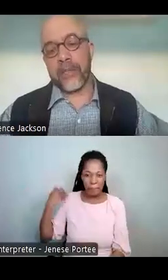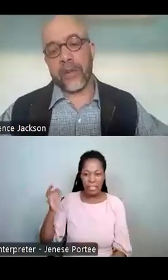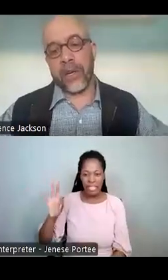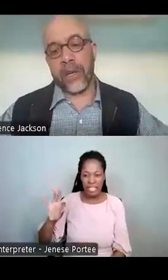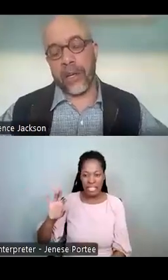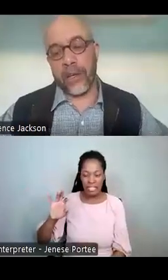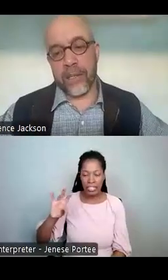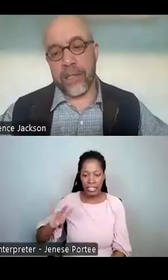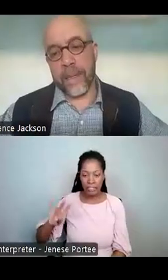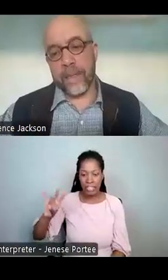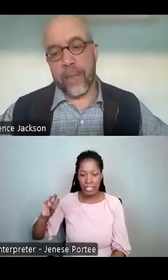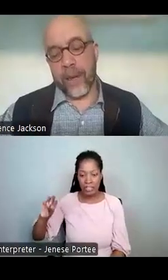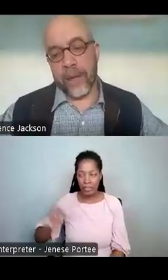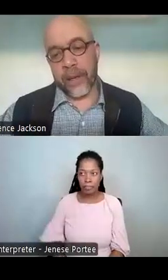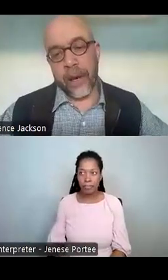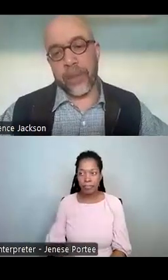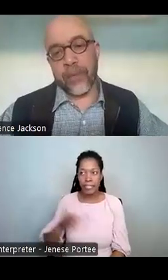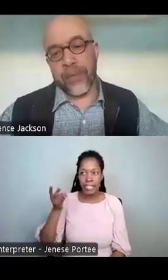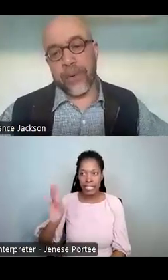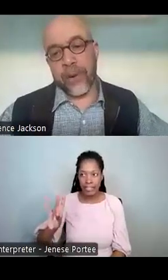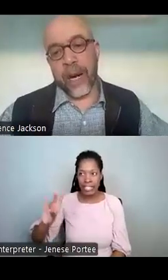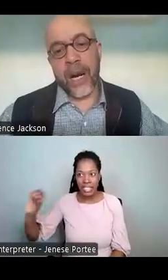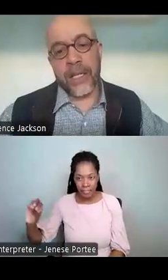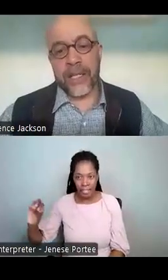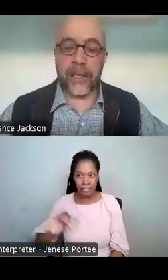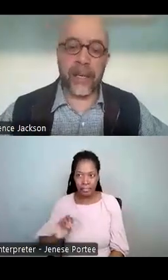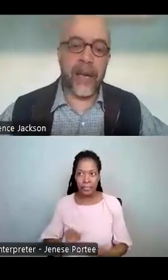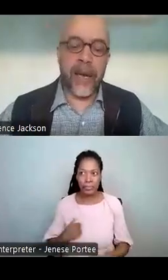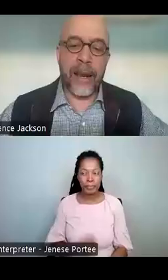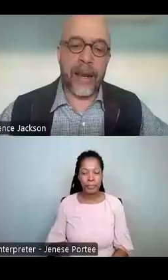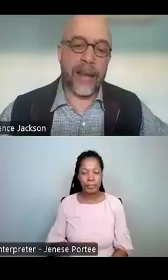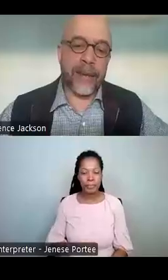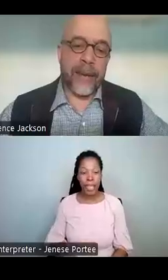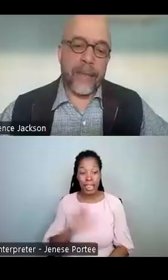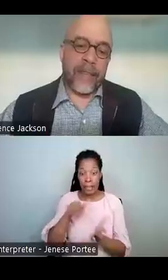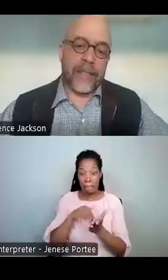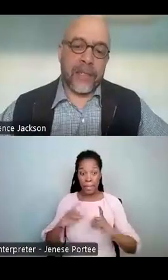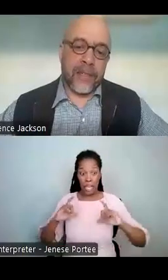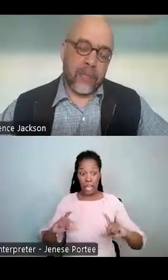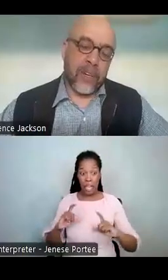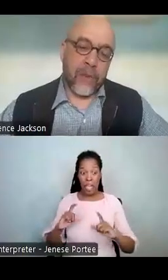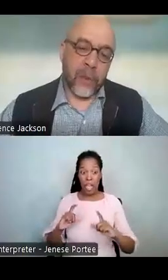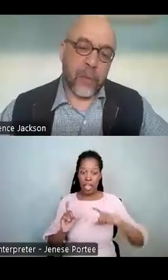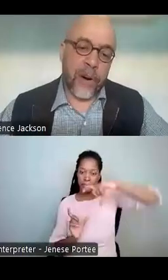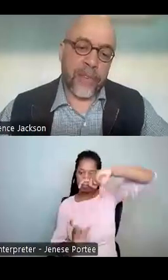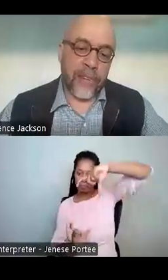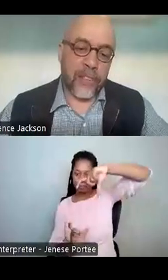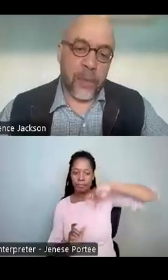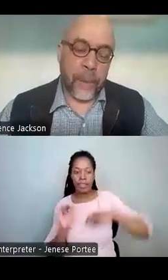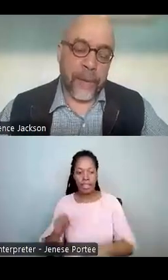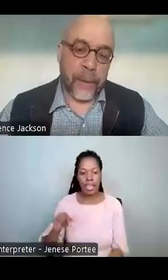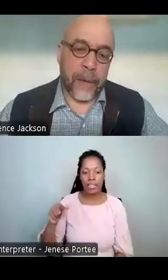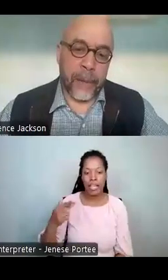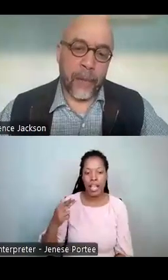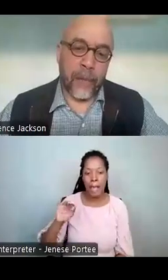of the screen is a Gambia River akonting. And that's for the most part, it's an